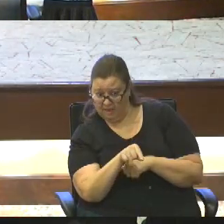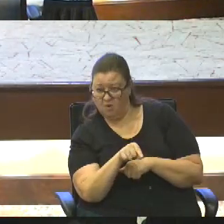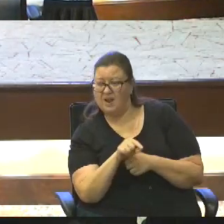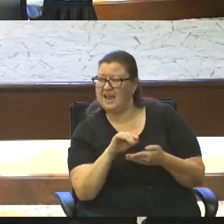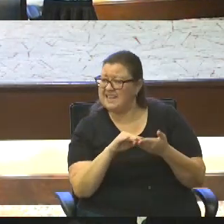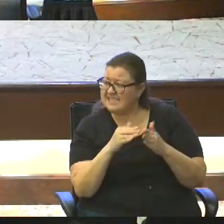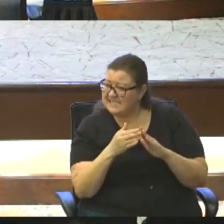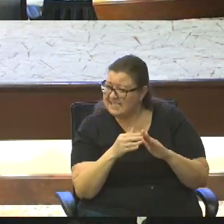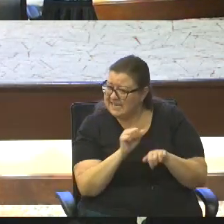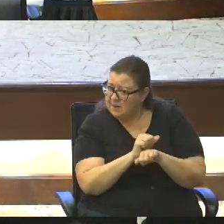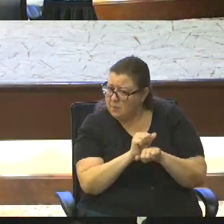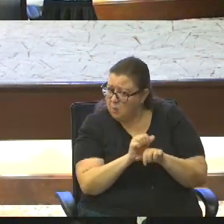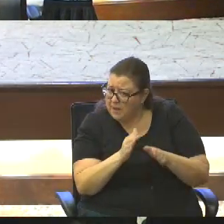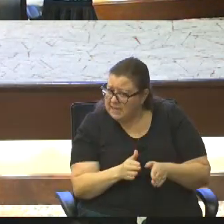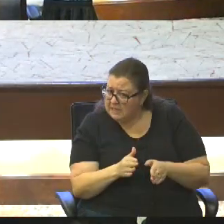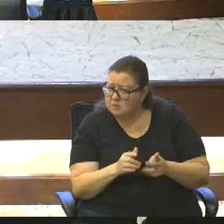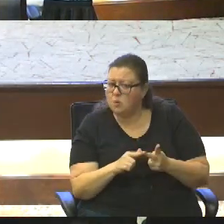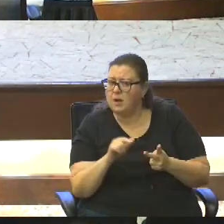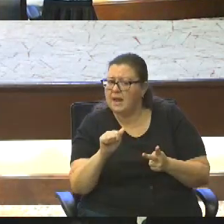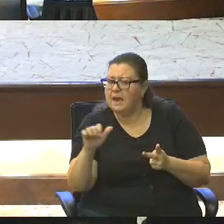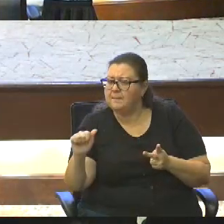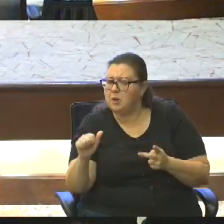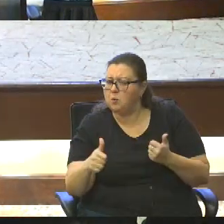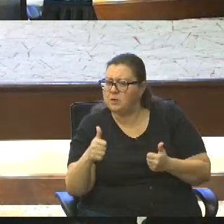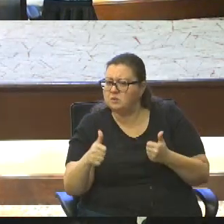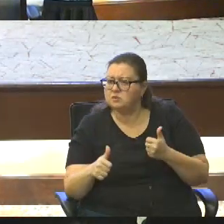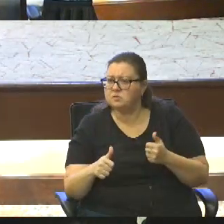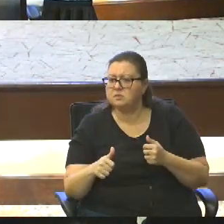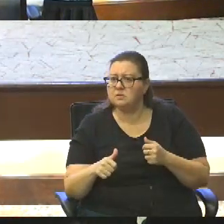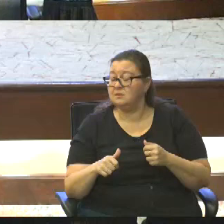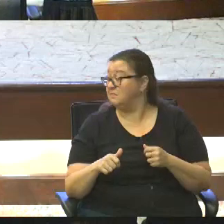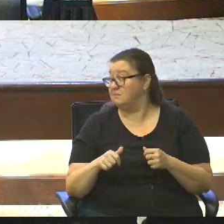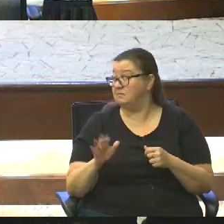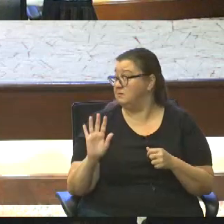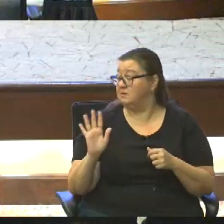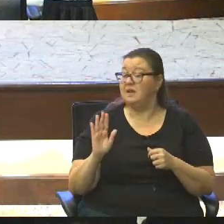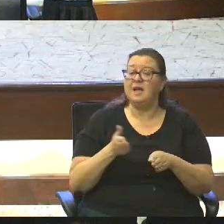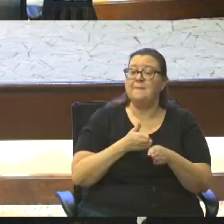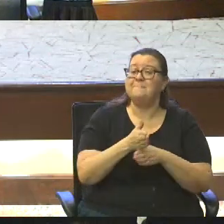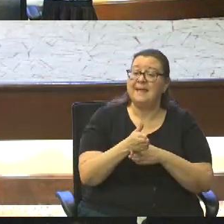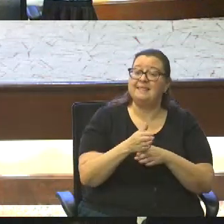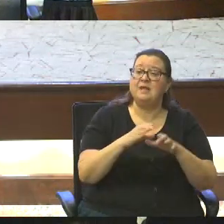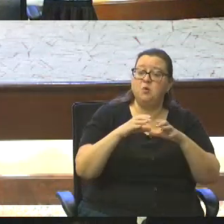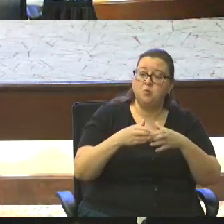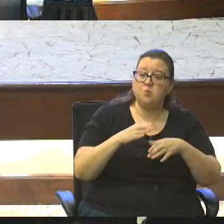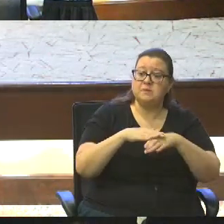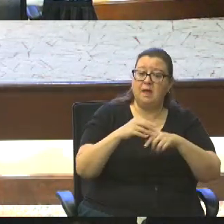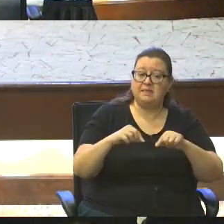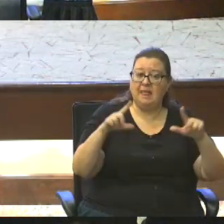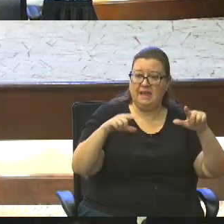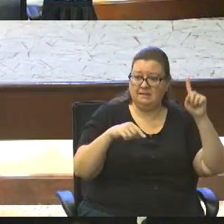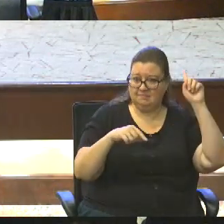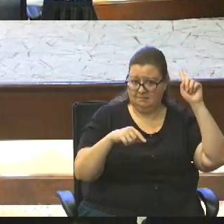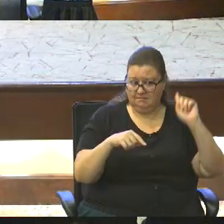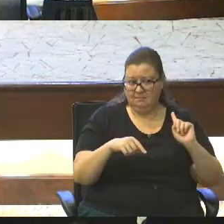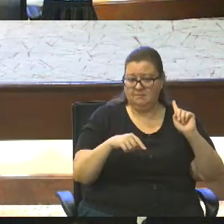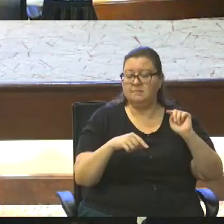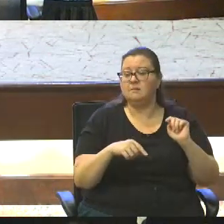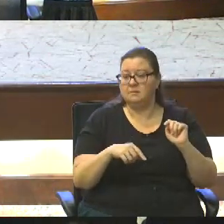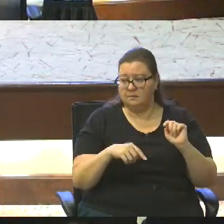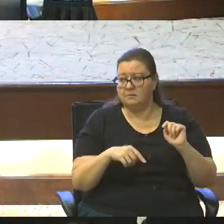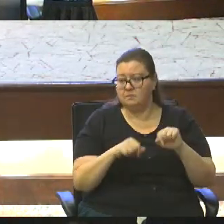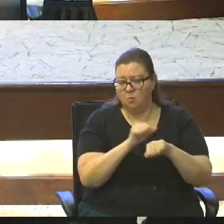Waco employees or American Airlines? It's mainly the groups on this slide right here, but there